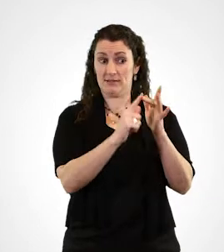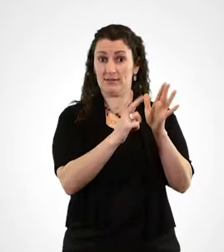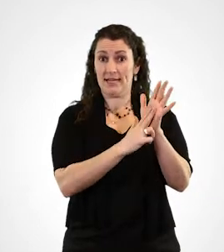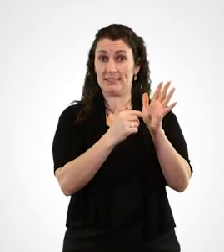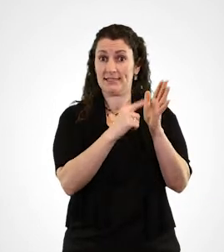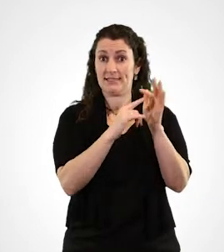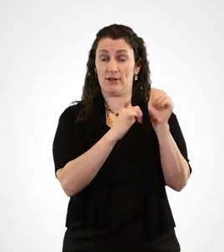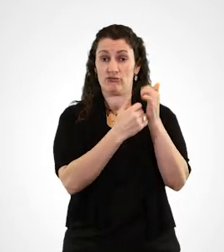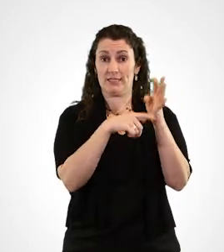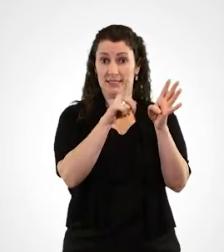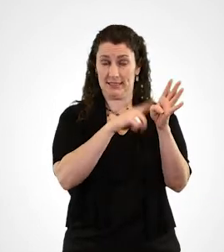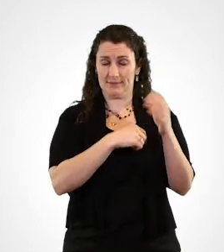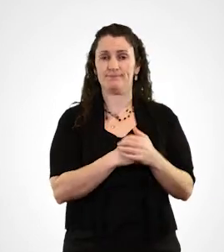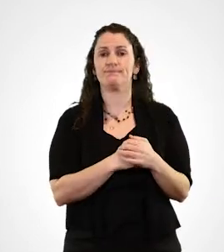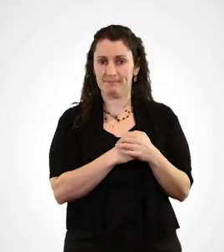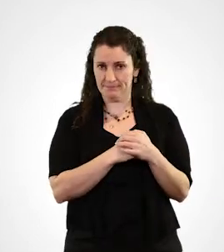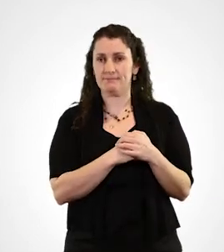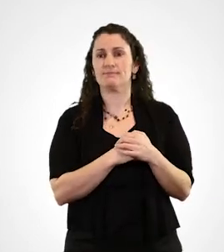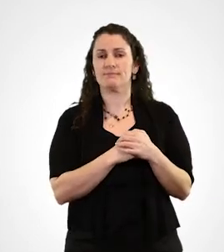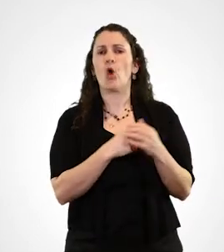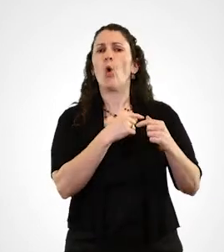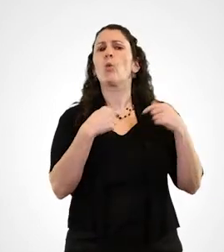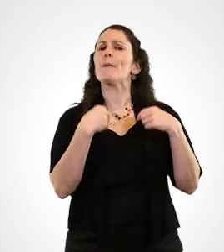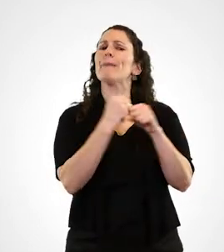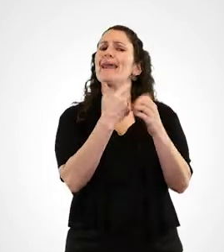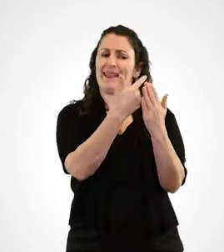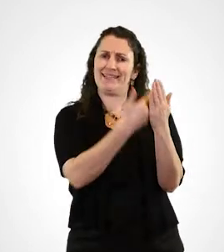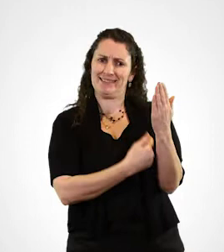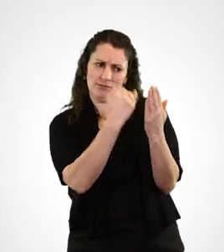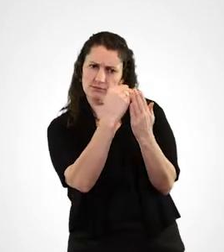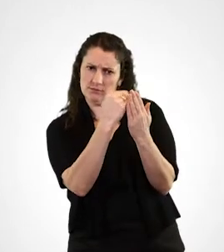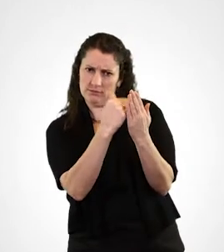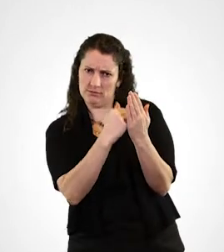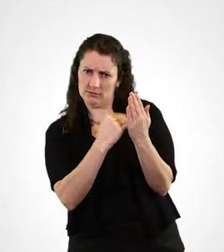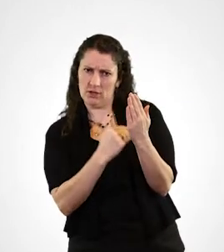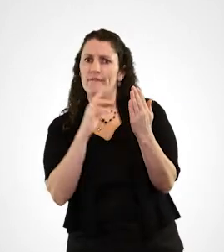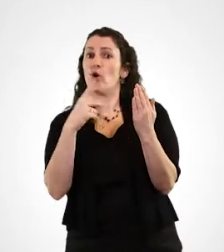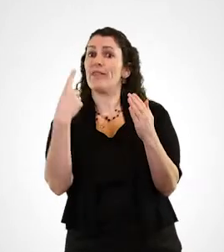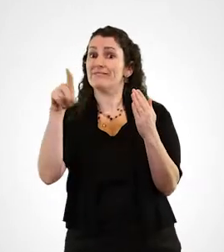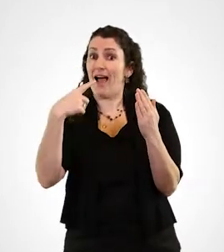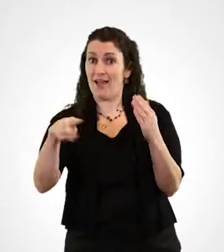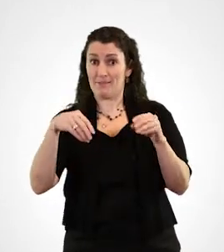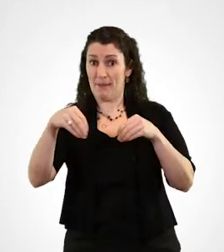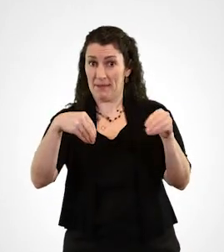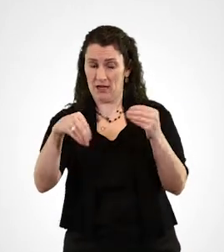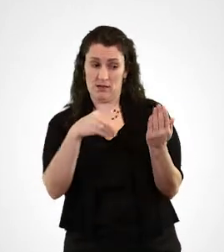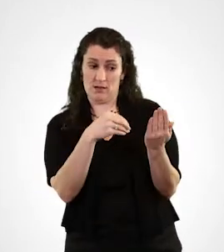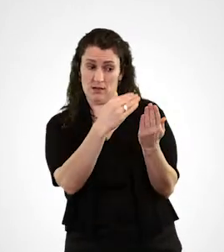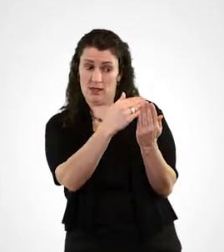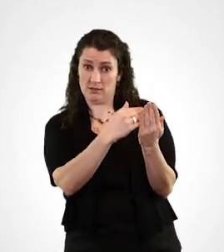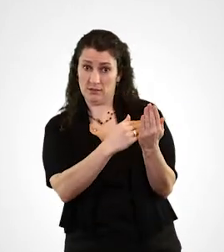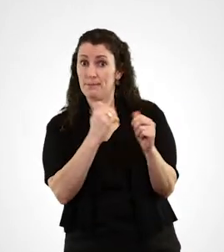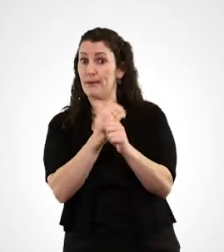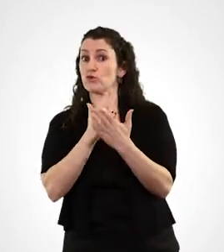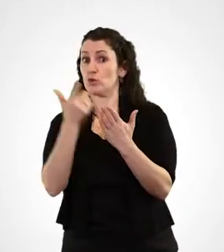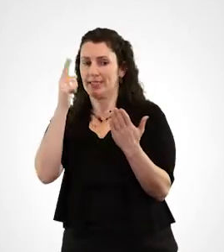pieces, of all of the components of the FATS mapping, and we looked to see if the teachers actually did that. Now, these